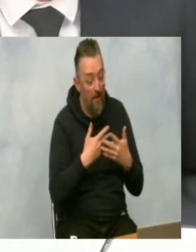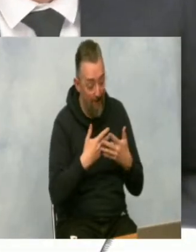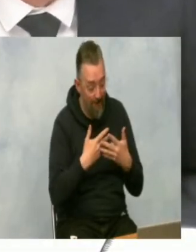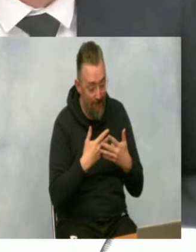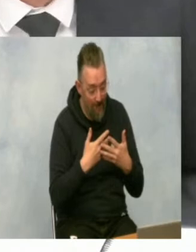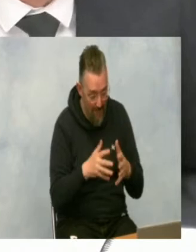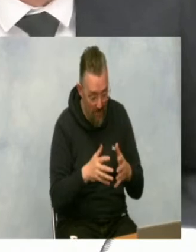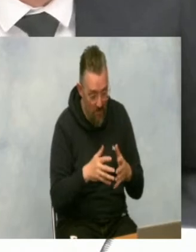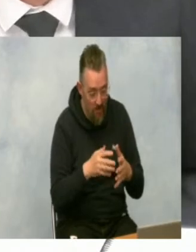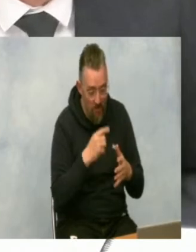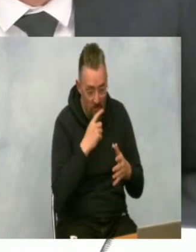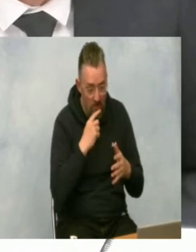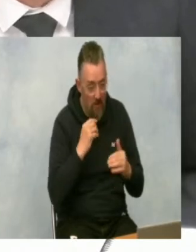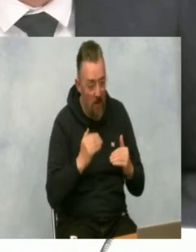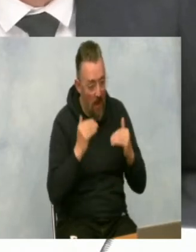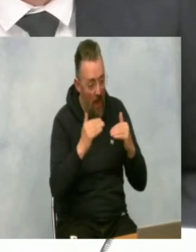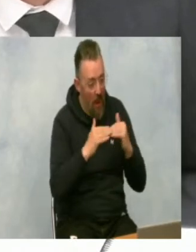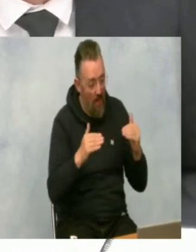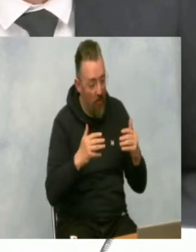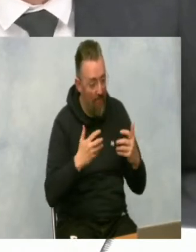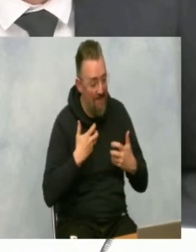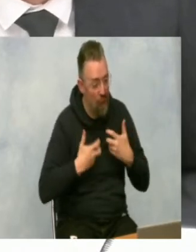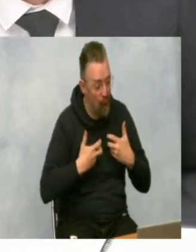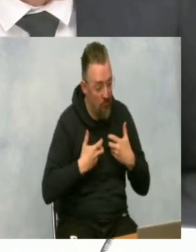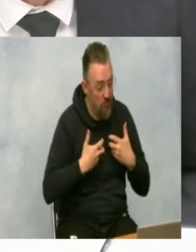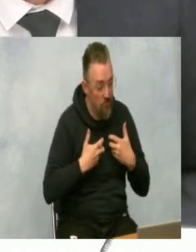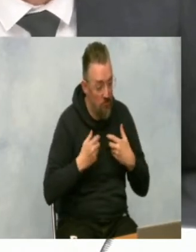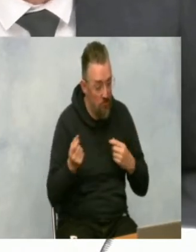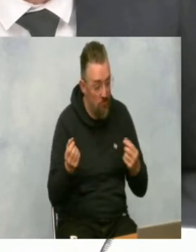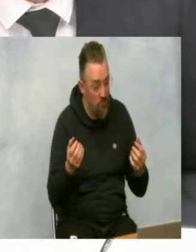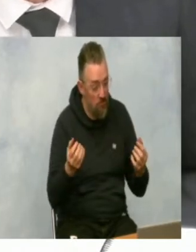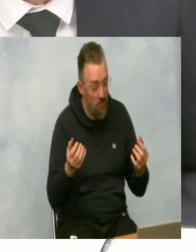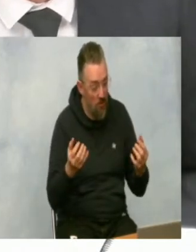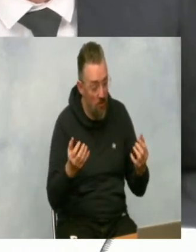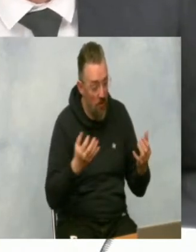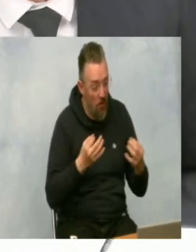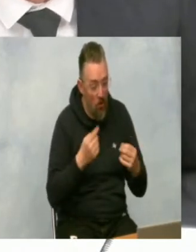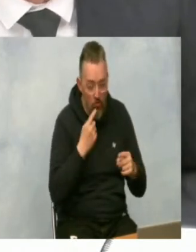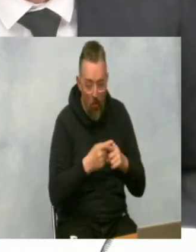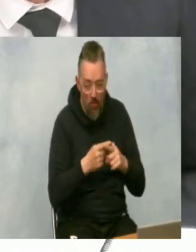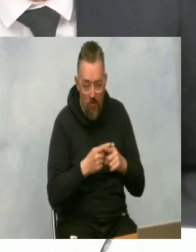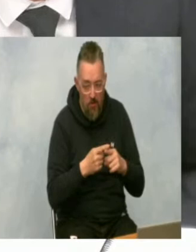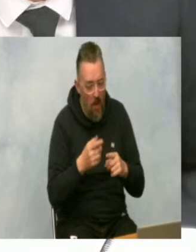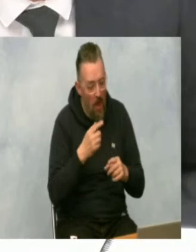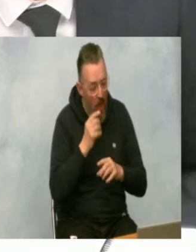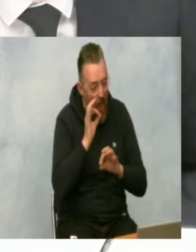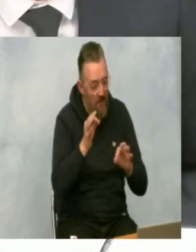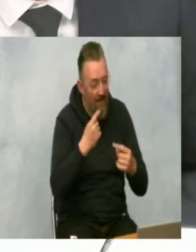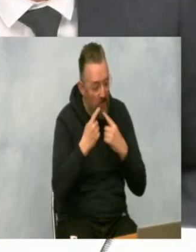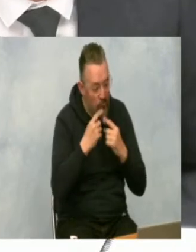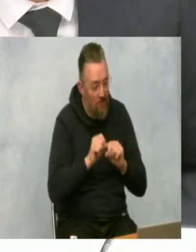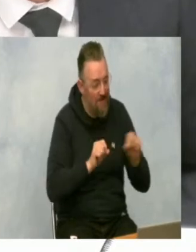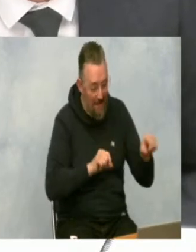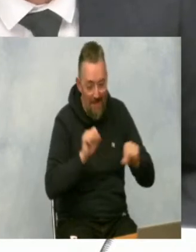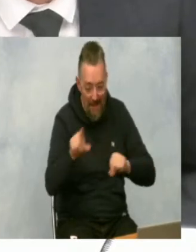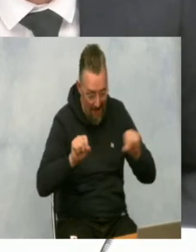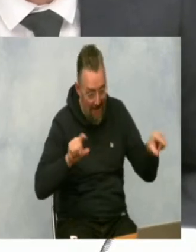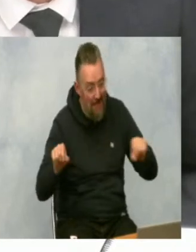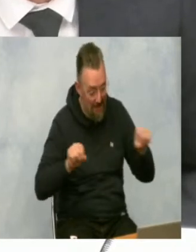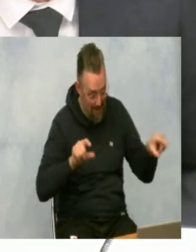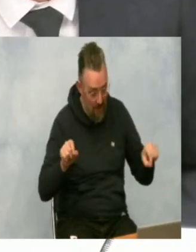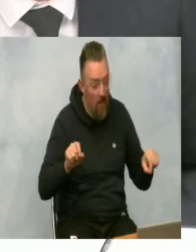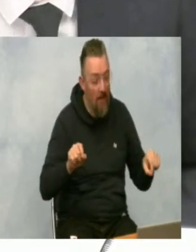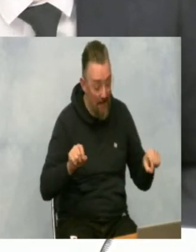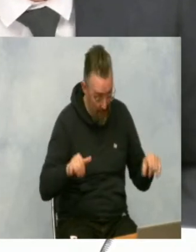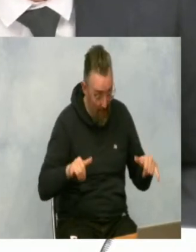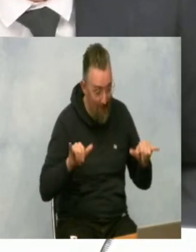a relatively high level of interest in the property in terms of sending out particulars and people looking at it. We only had